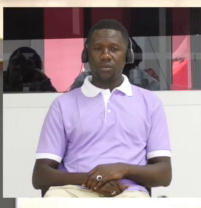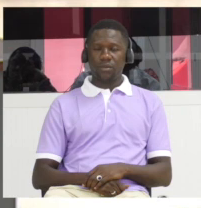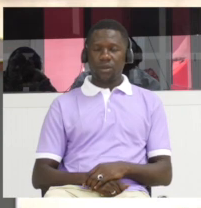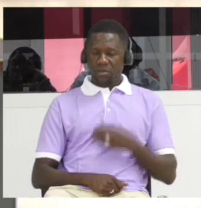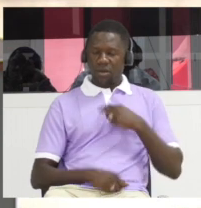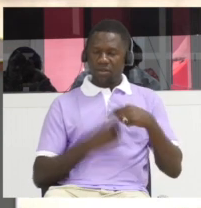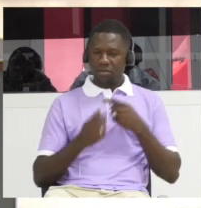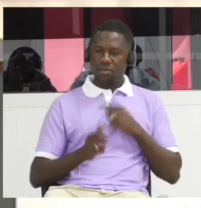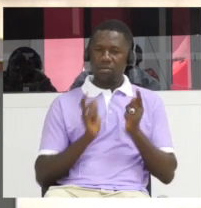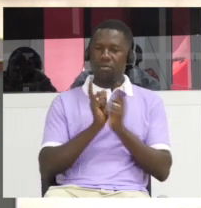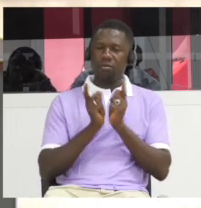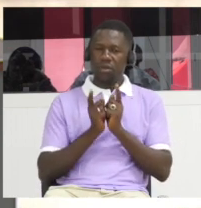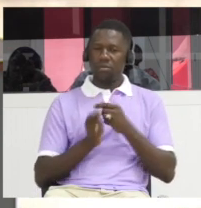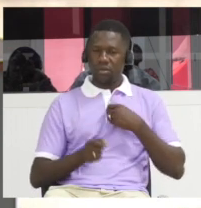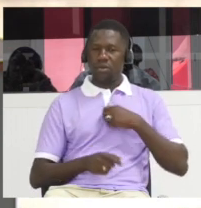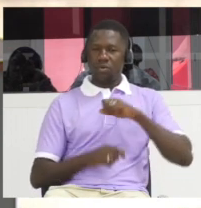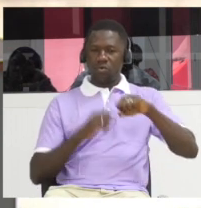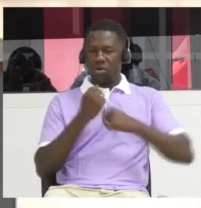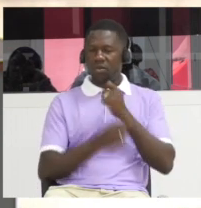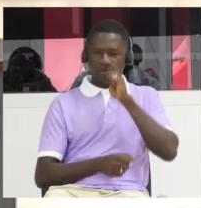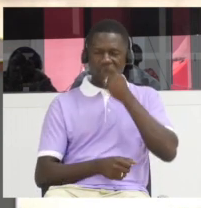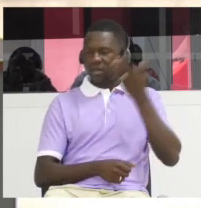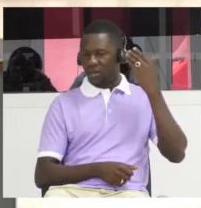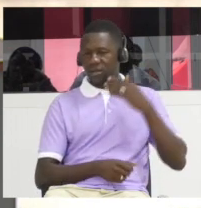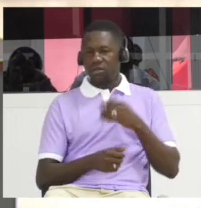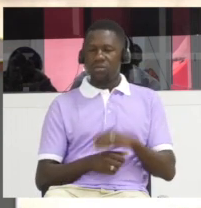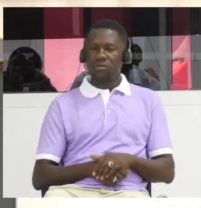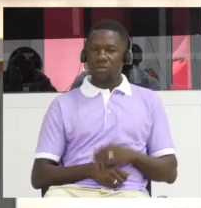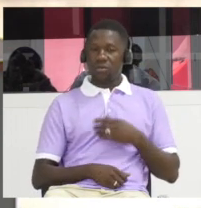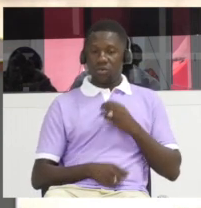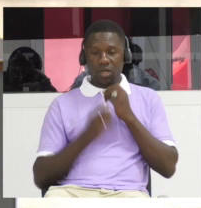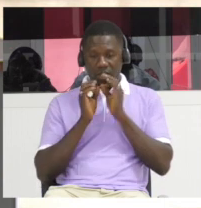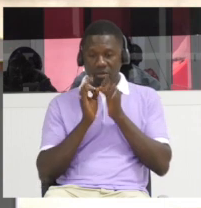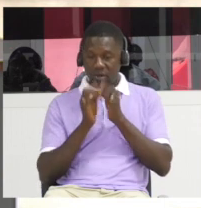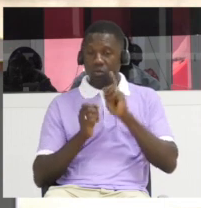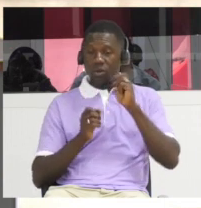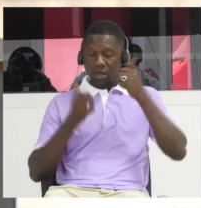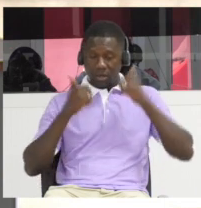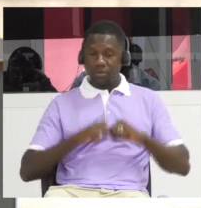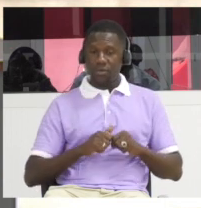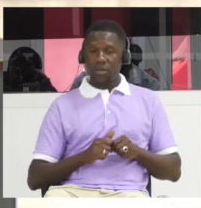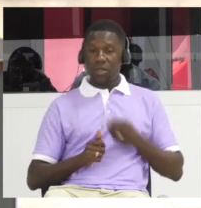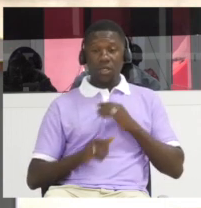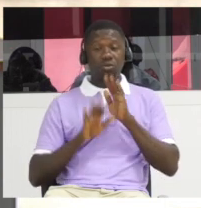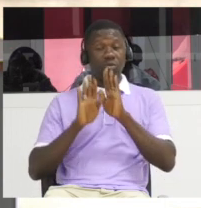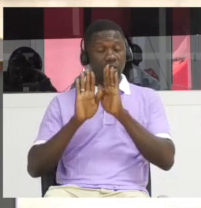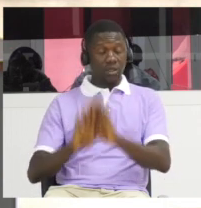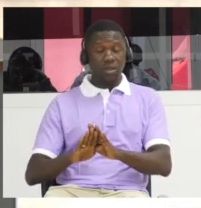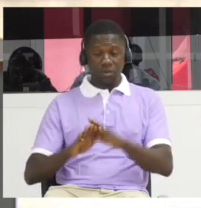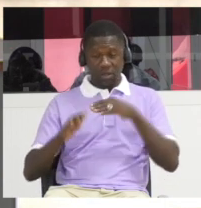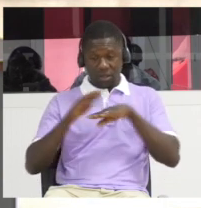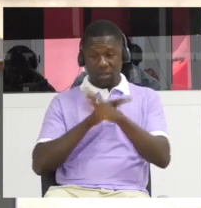to my wife, my late wife, and told her what was happening, and that they should just be indoors.